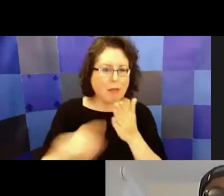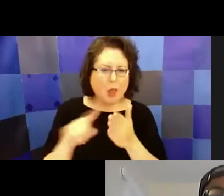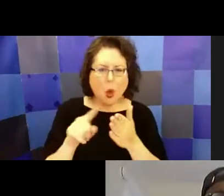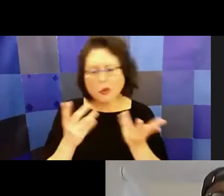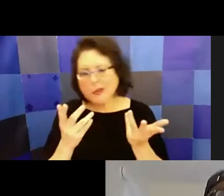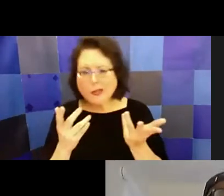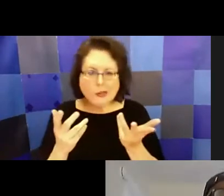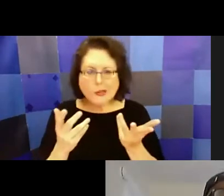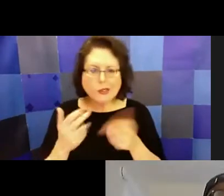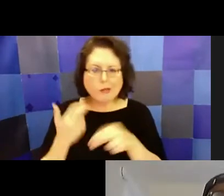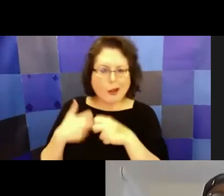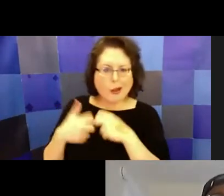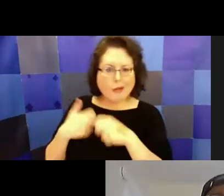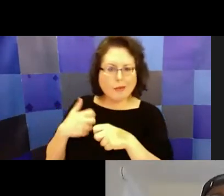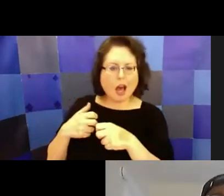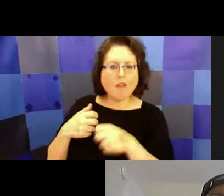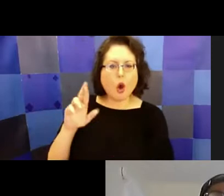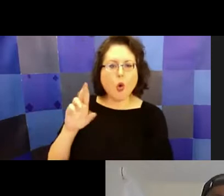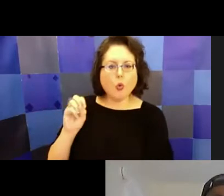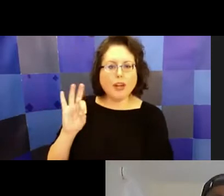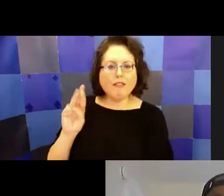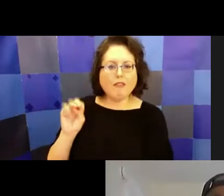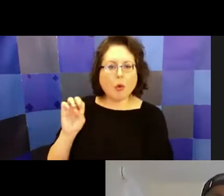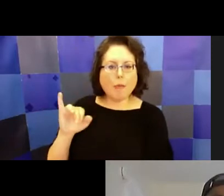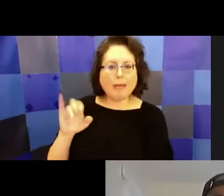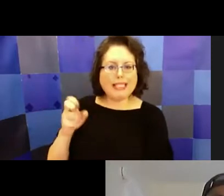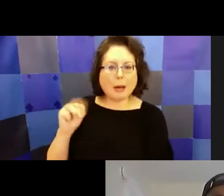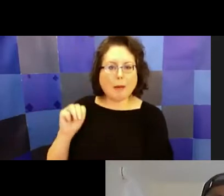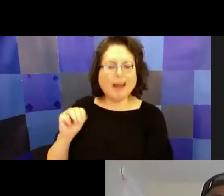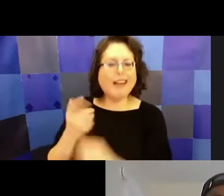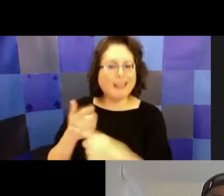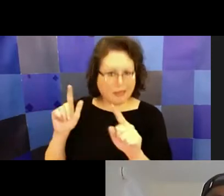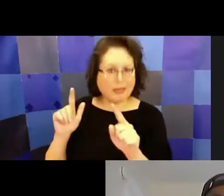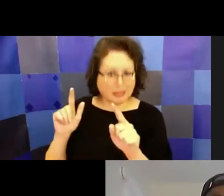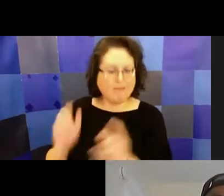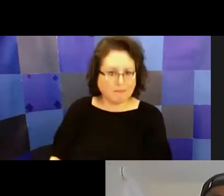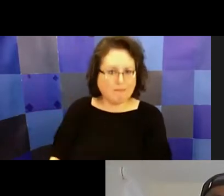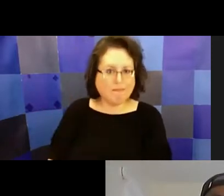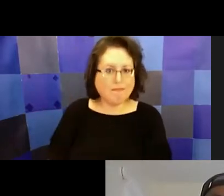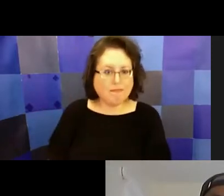shortcomings of reformism, some of the shortcomings of liberalism,